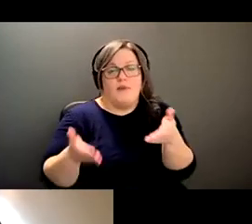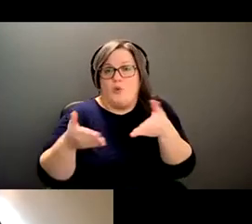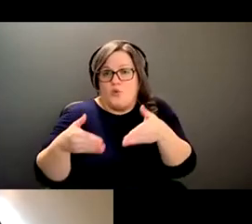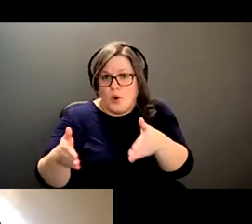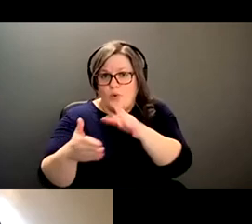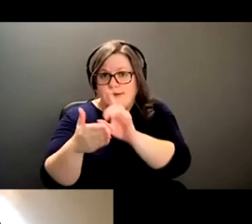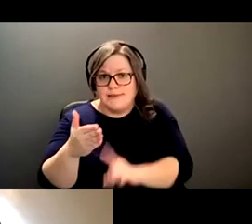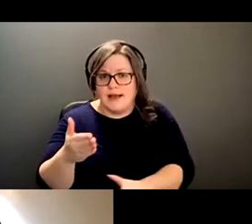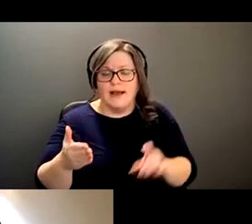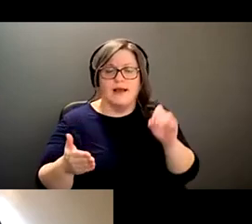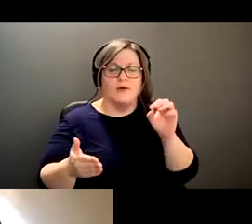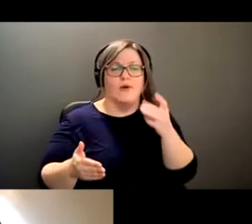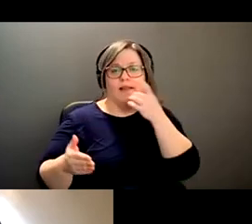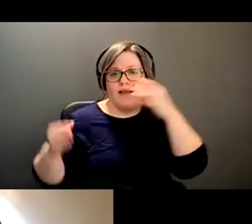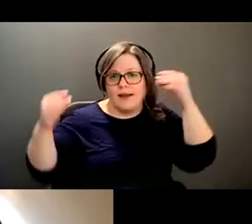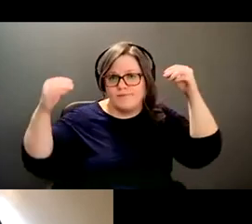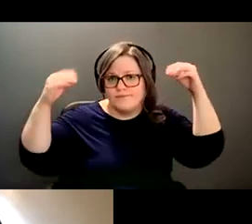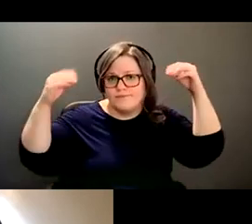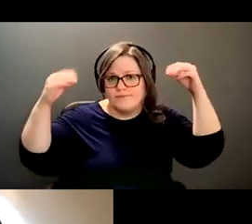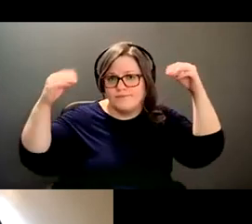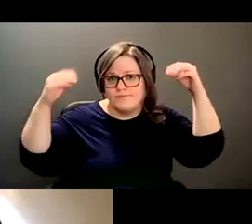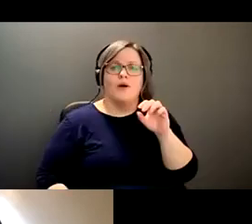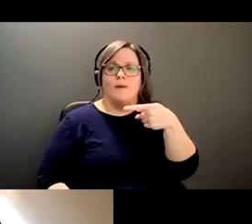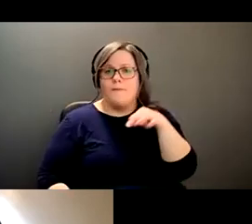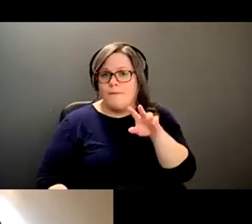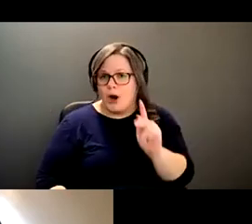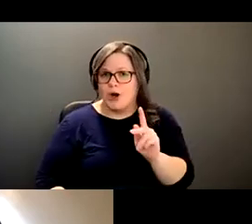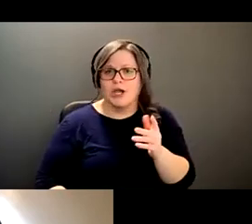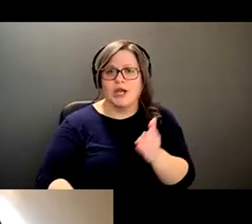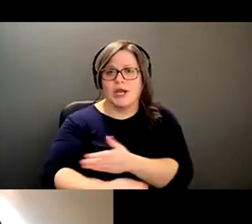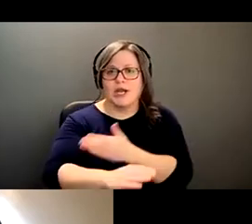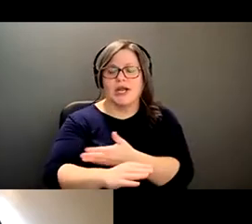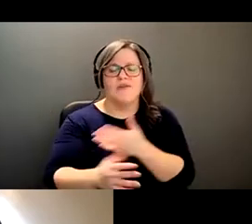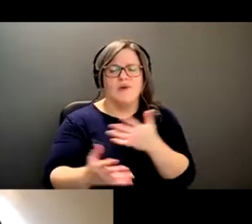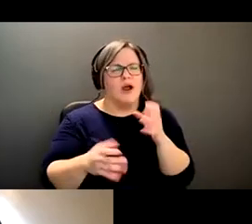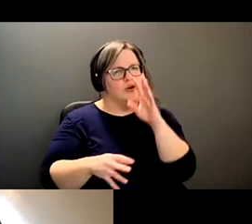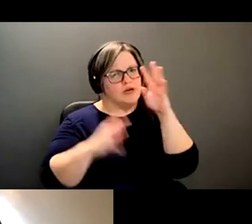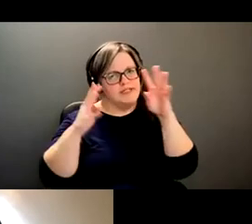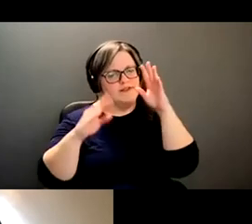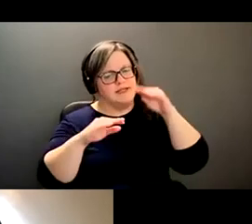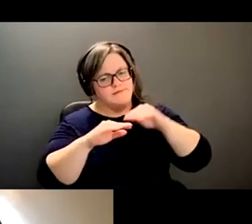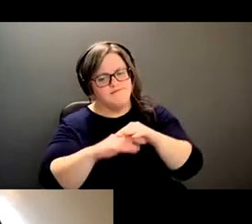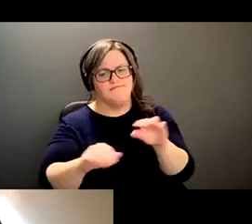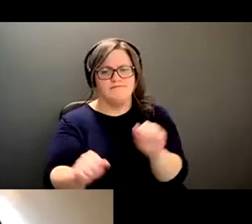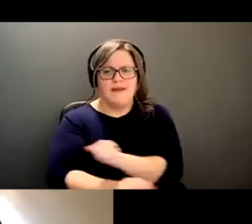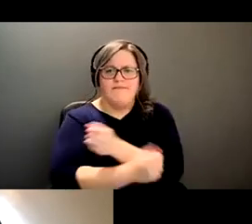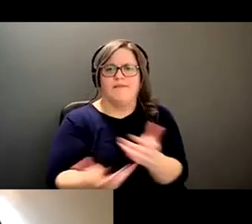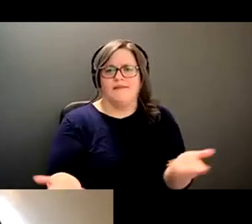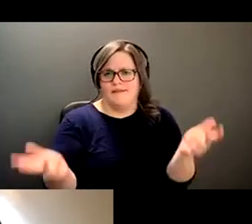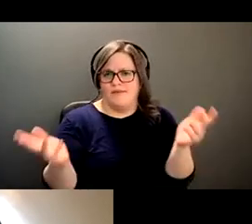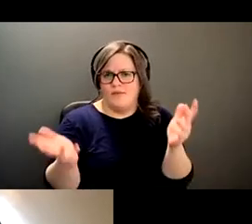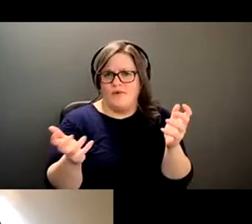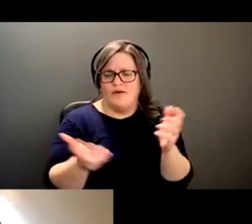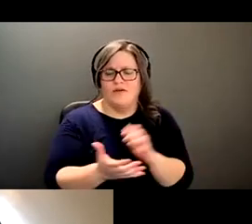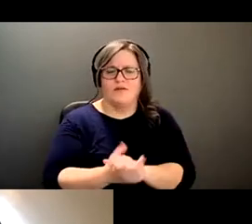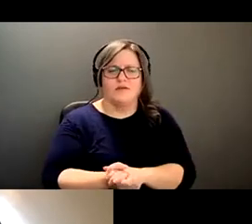standard or it's a park redevelopment project, right? There can be sort of creativity at every level and without